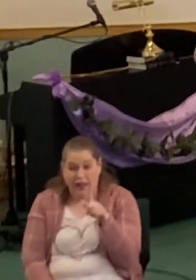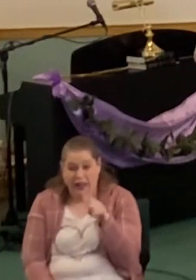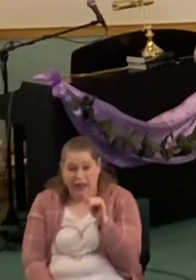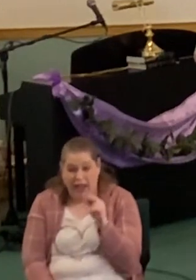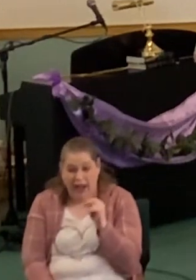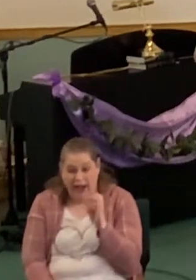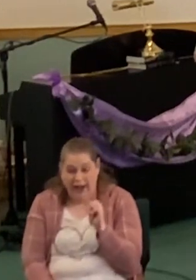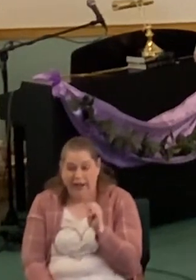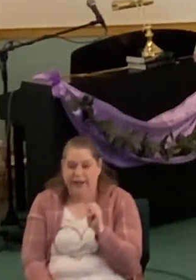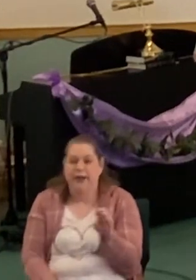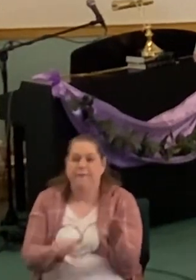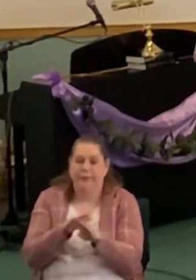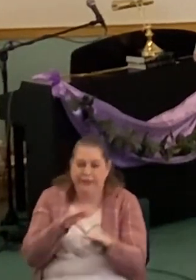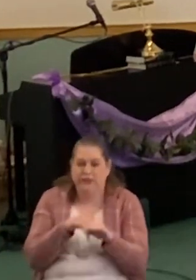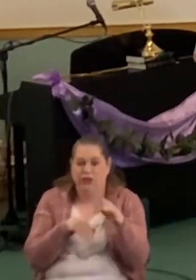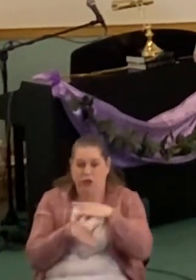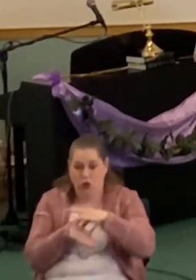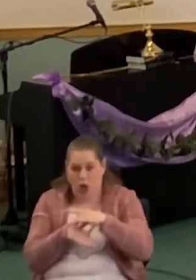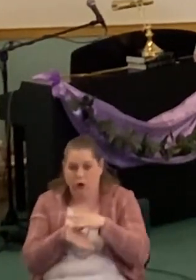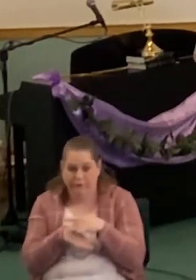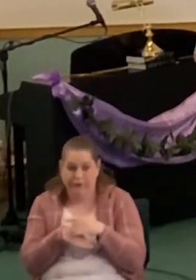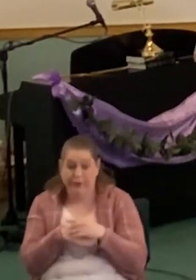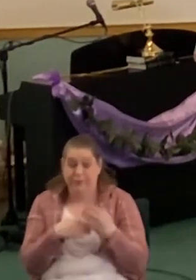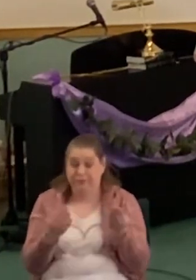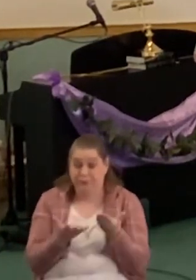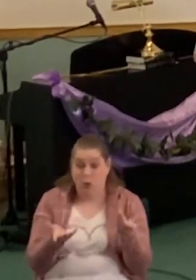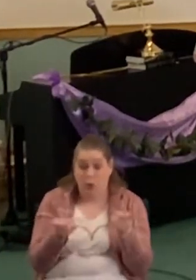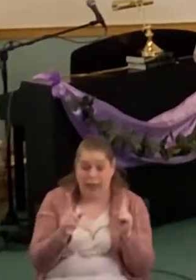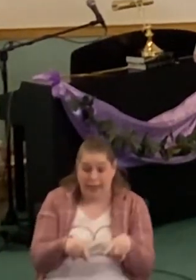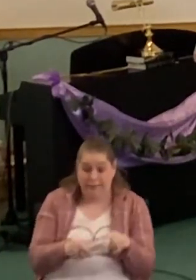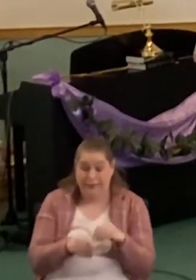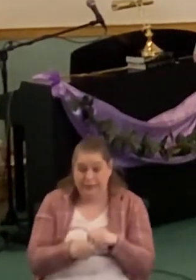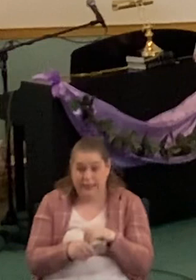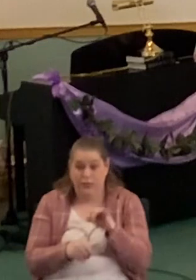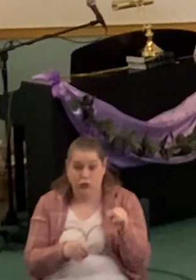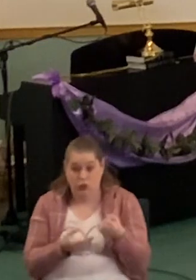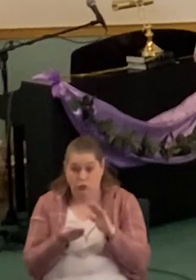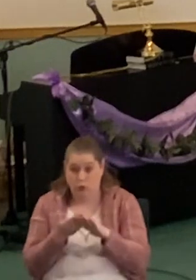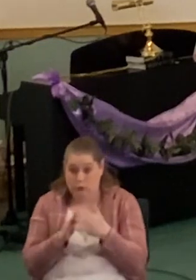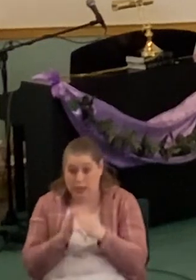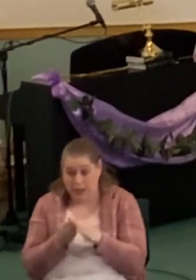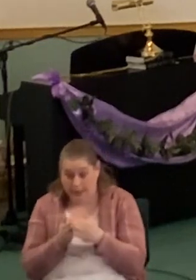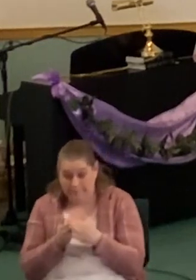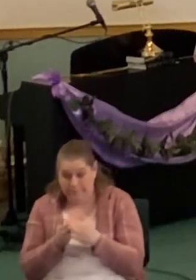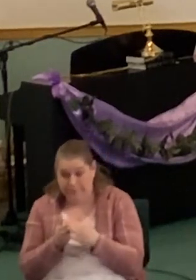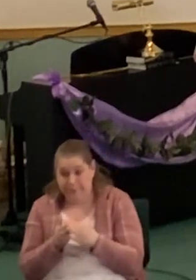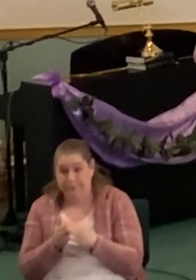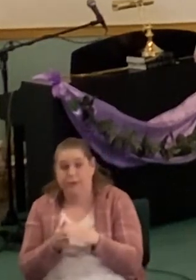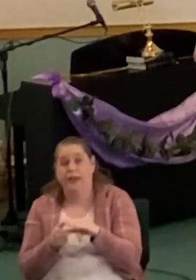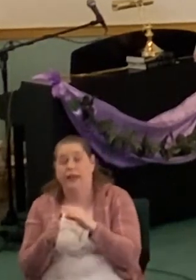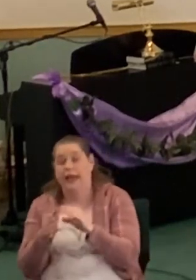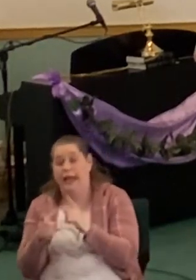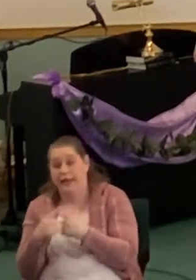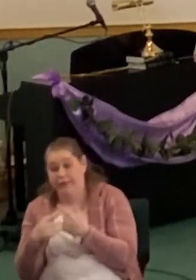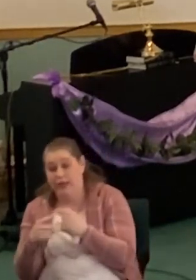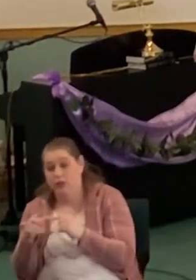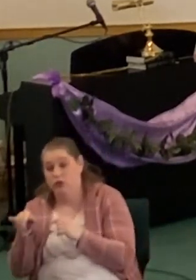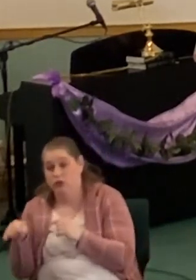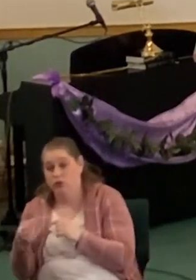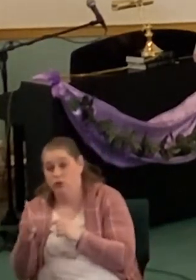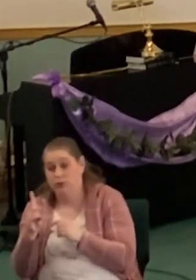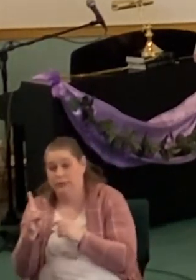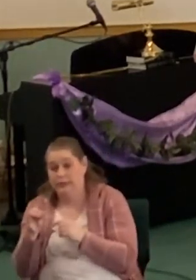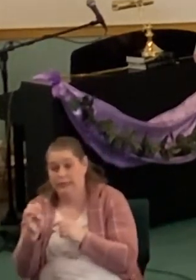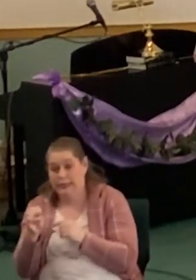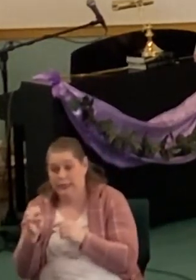7 chapters describe things that occur in the city of Jerusalem. Then chapter 8 describes the things that happen in Judea. Then chapters 9